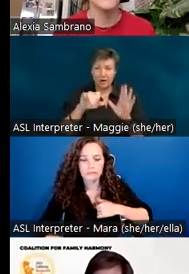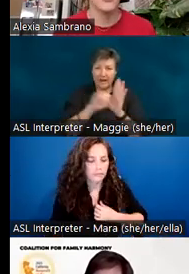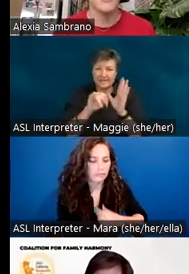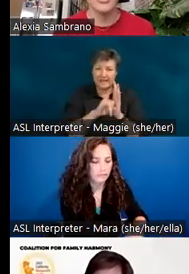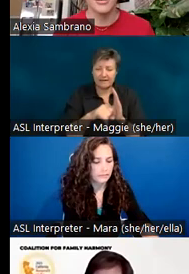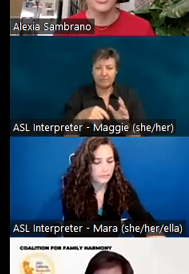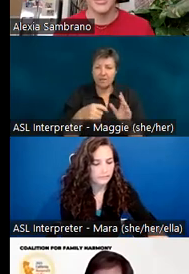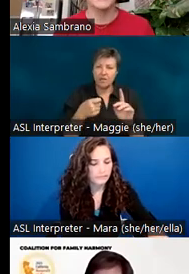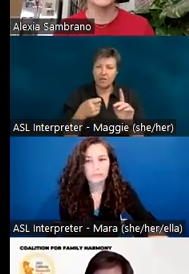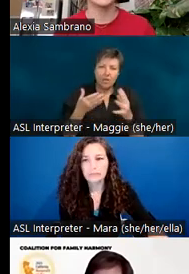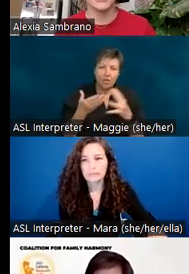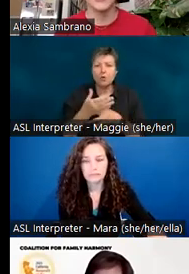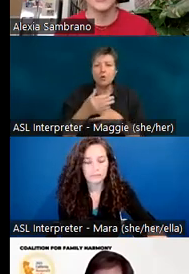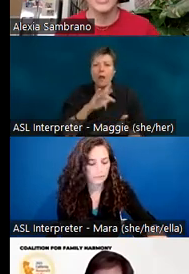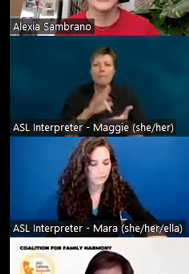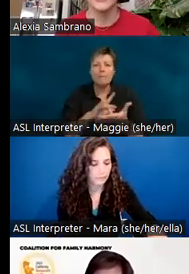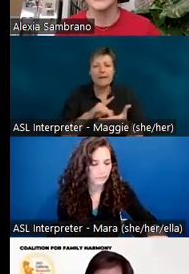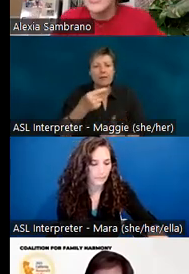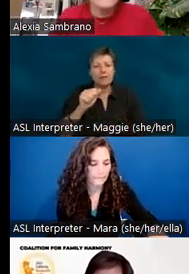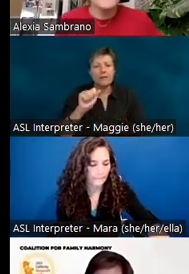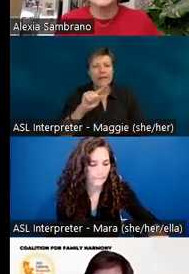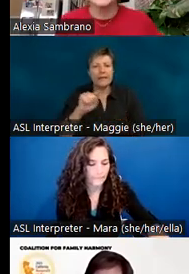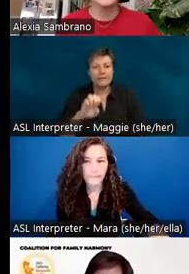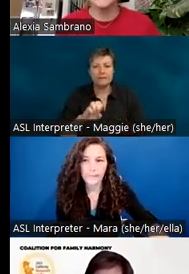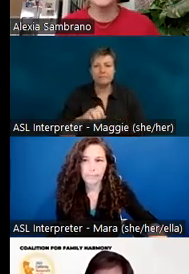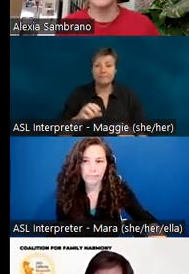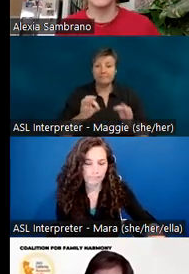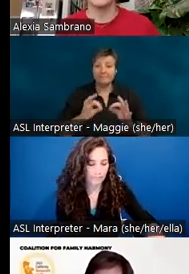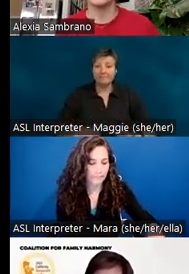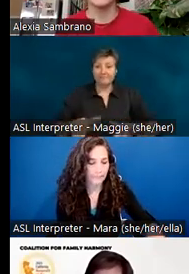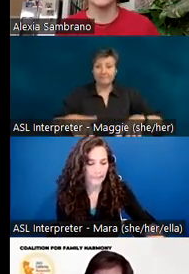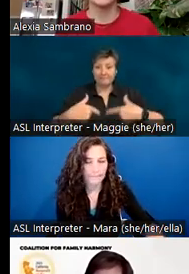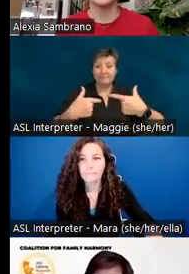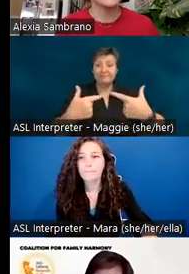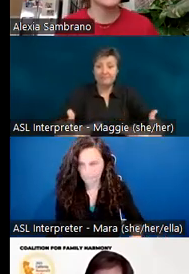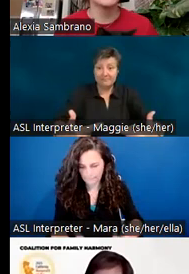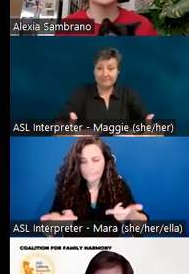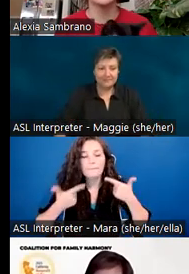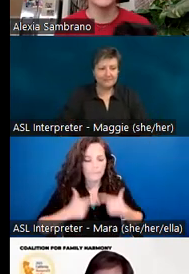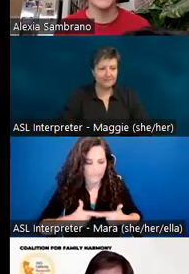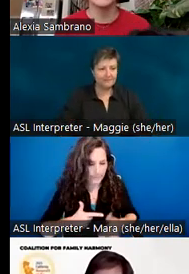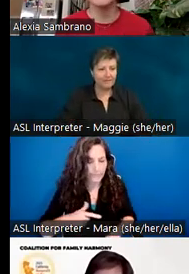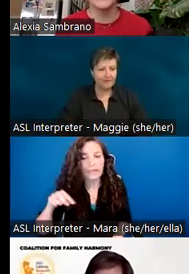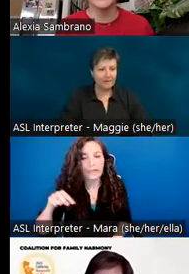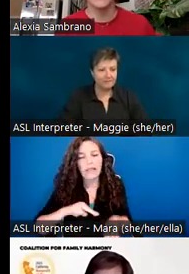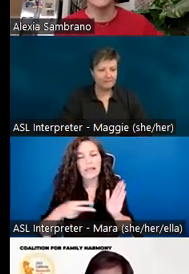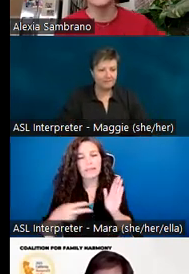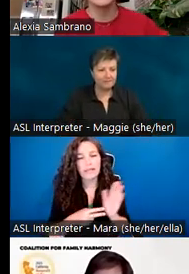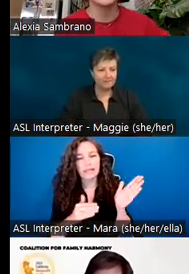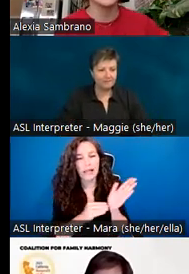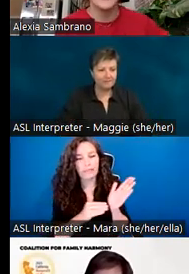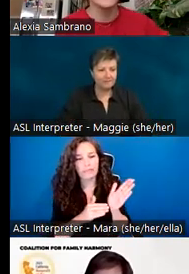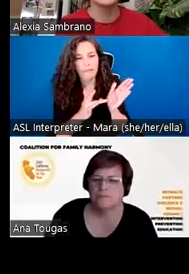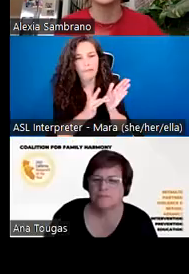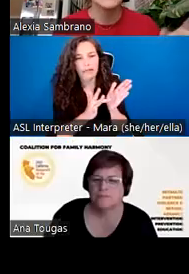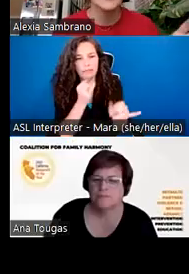a little bit more about the medical gaze in the next few slides. But in other words, this pretty much meant that medical institutions determined who was trans based on the